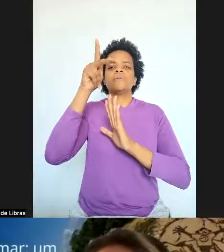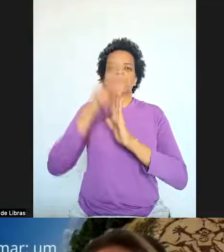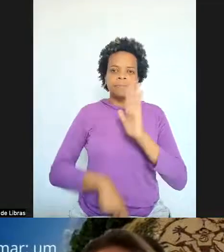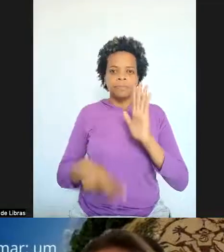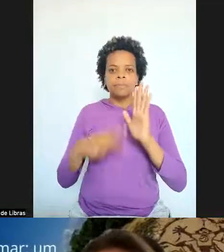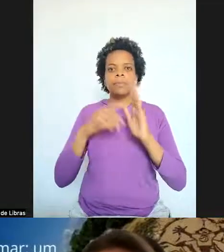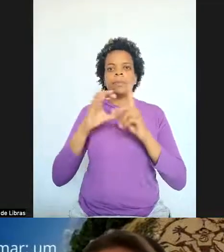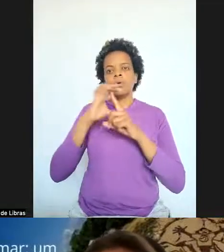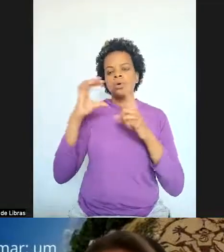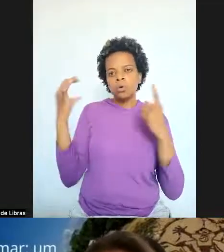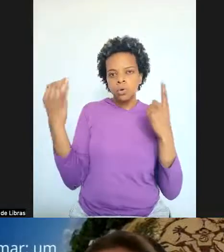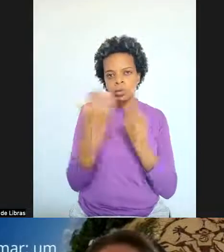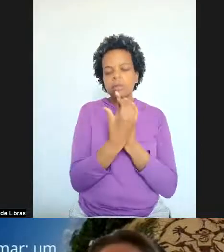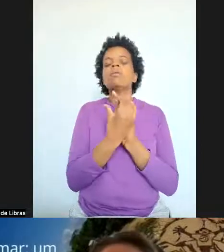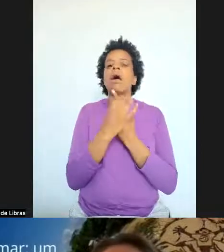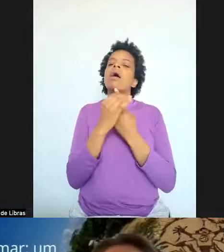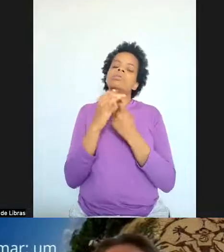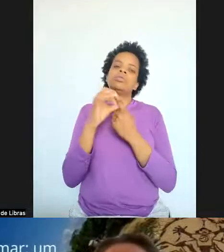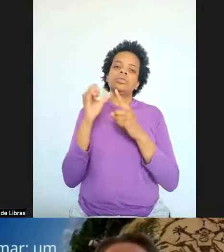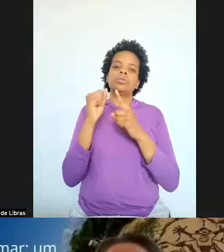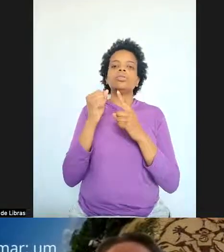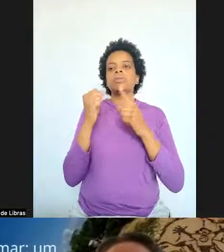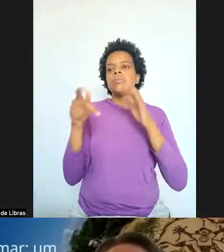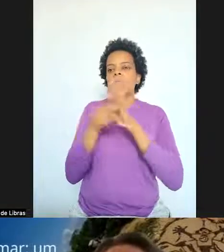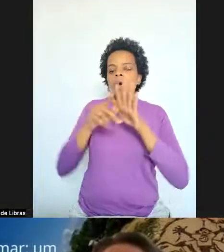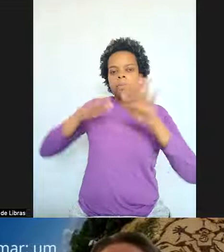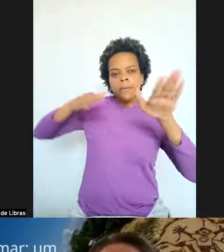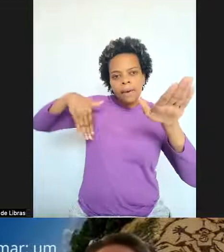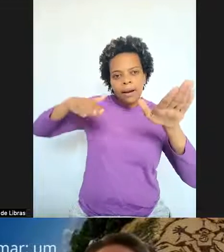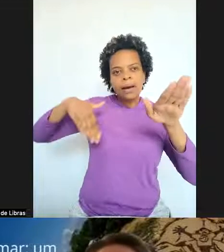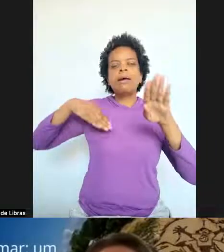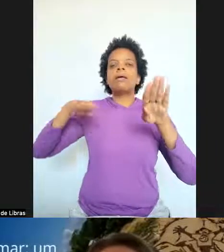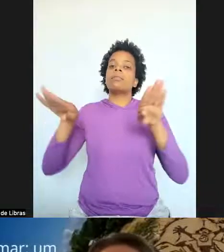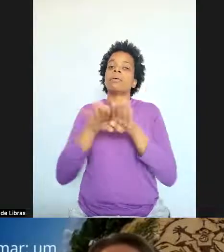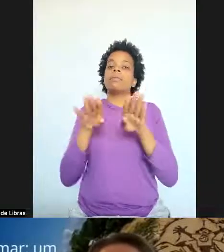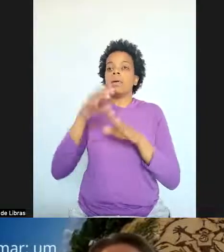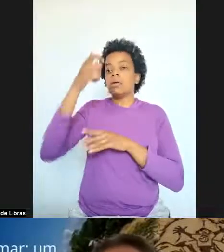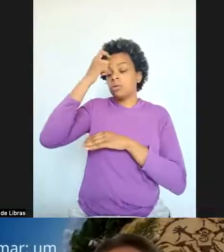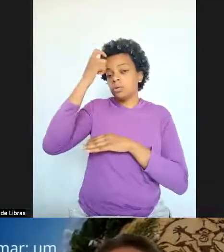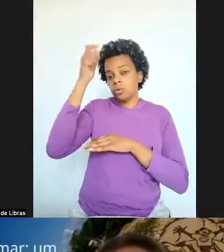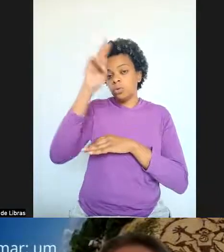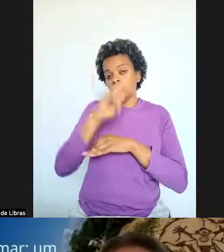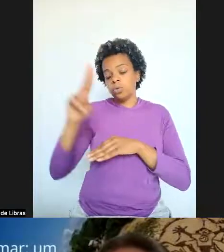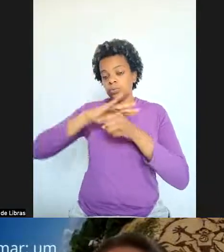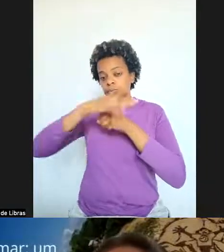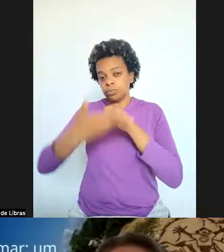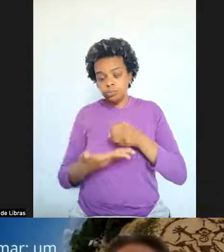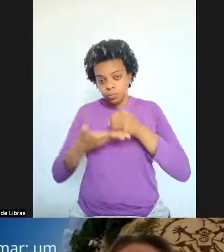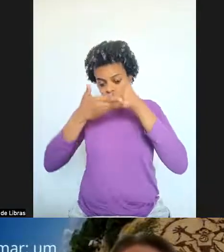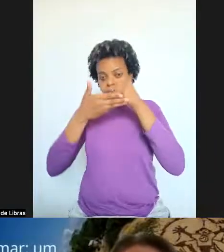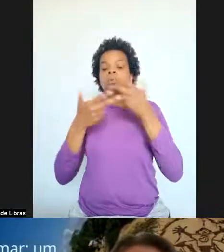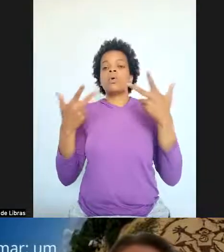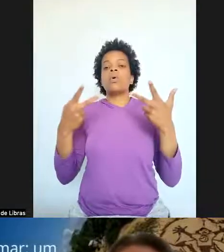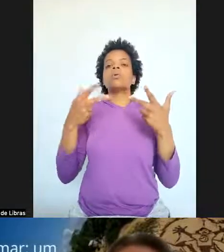the access to traditional coastal communities. And so they